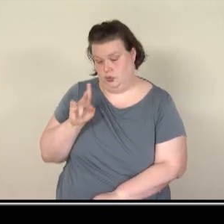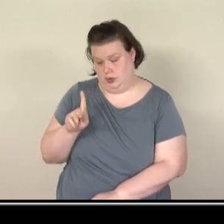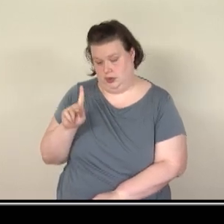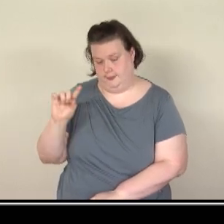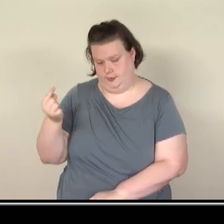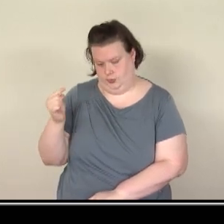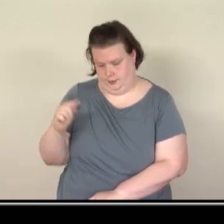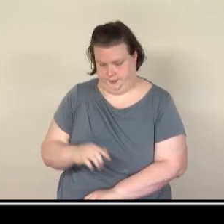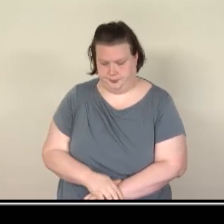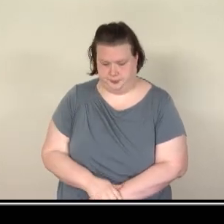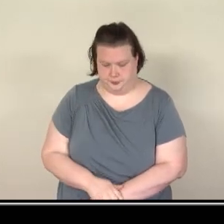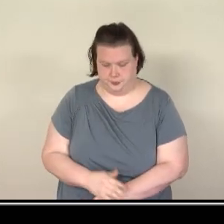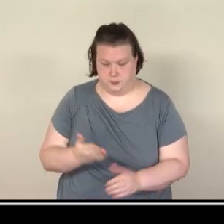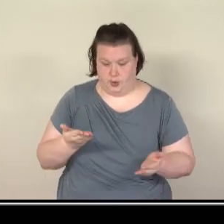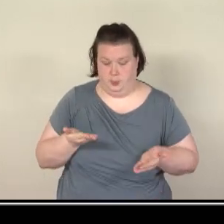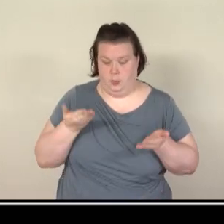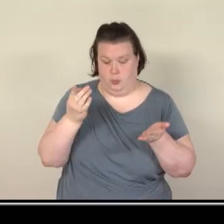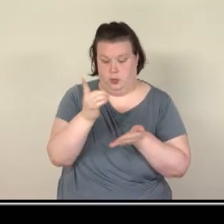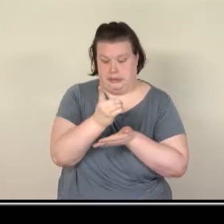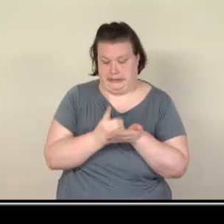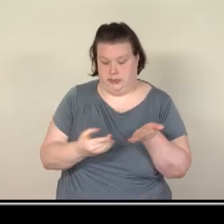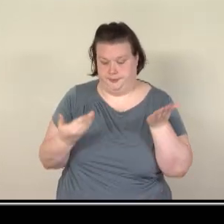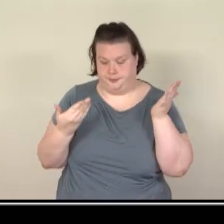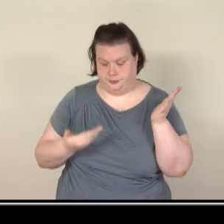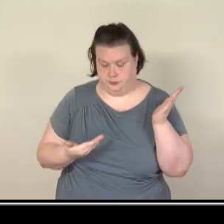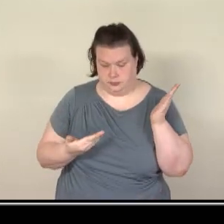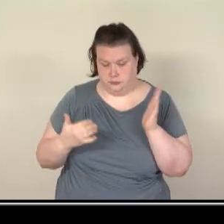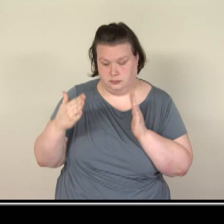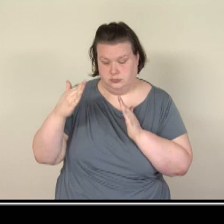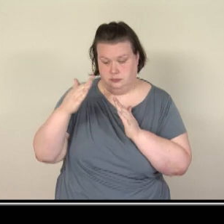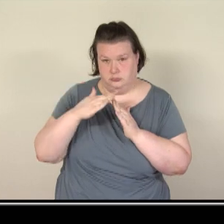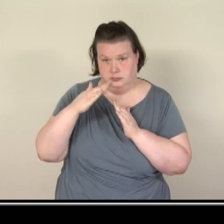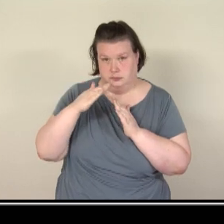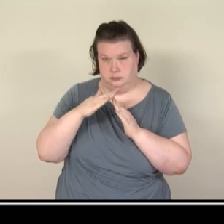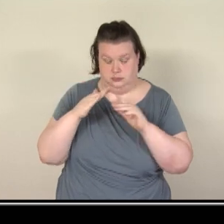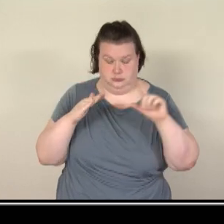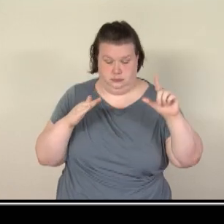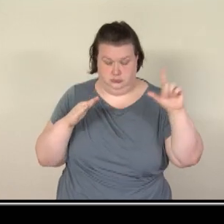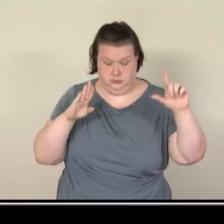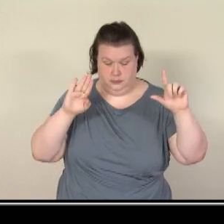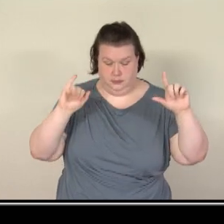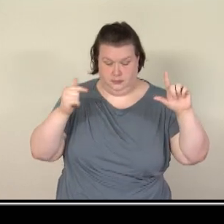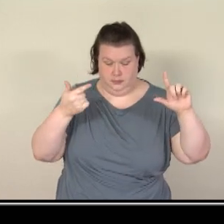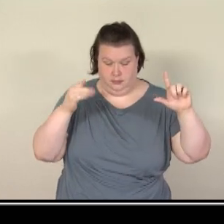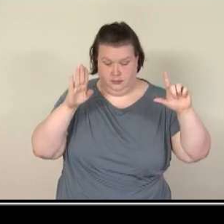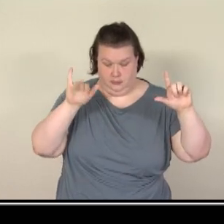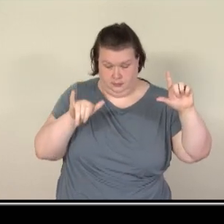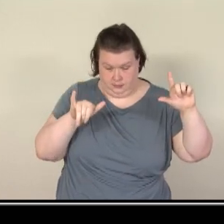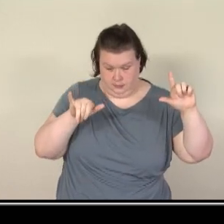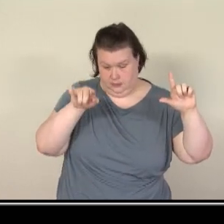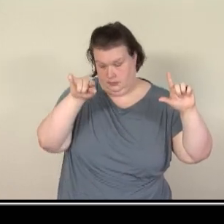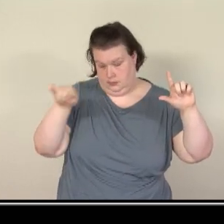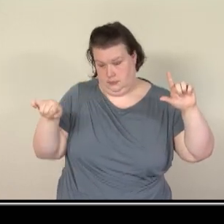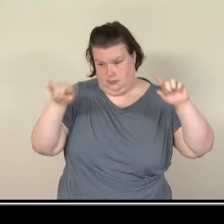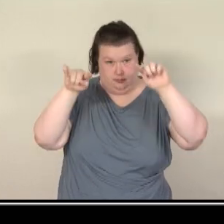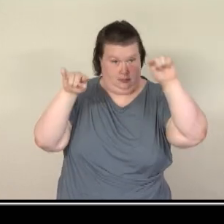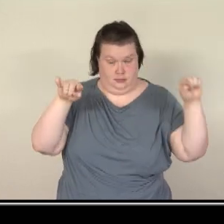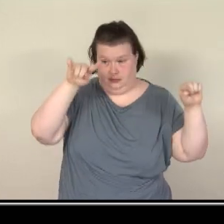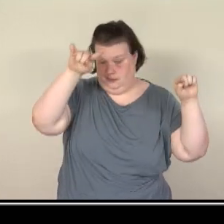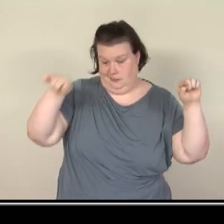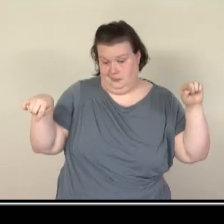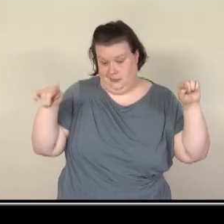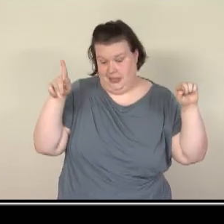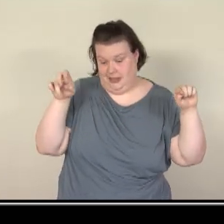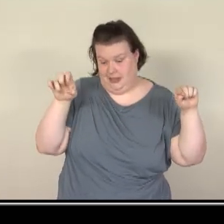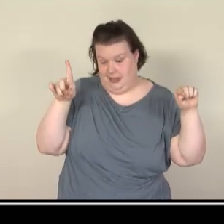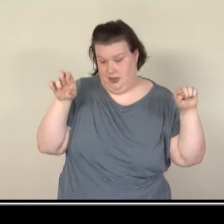here. This is the proposed design. So you'll see on the top left, Bagby Avenue and Kendrick Lane on the top right. Just to